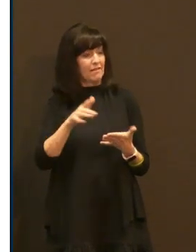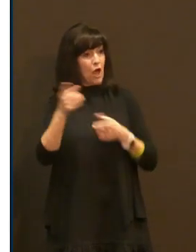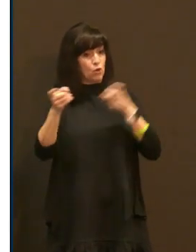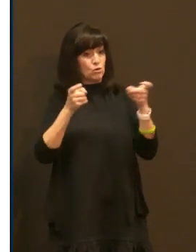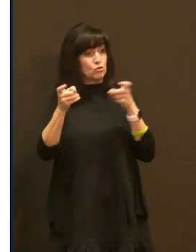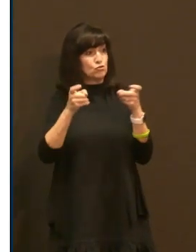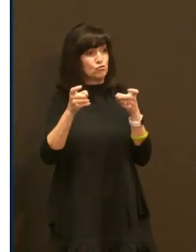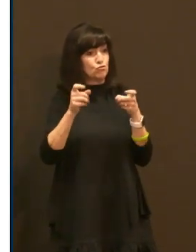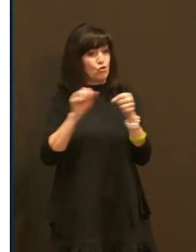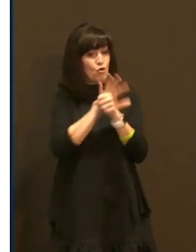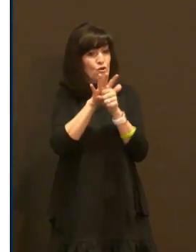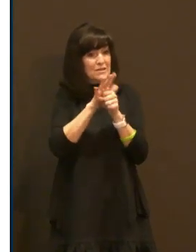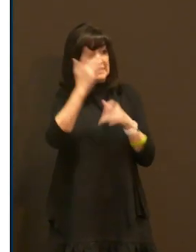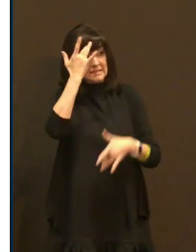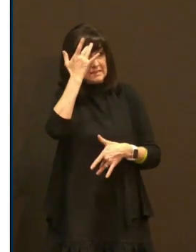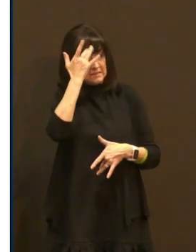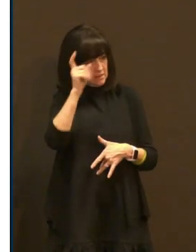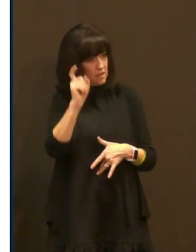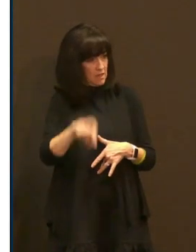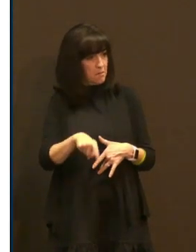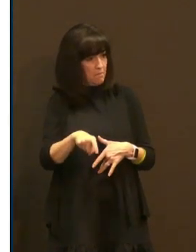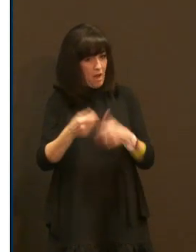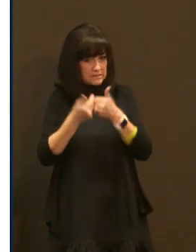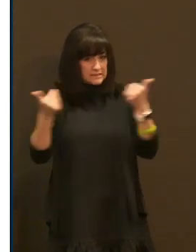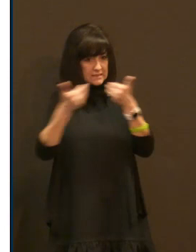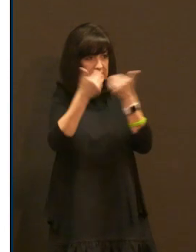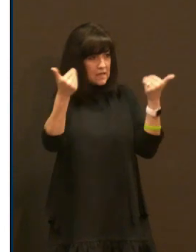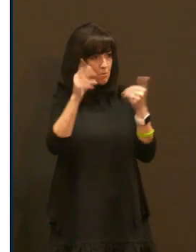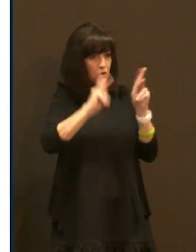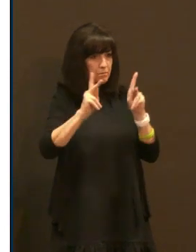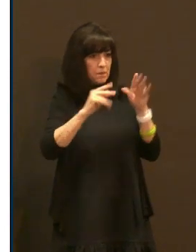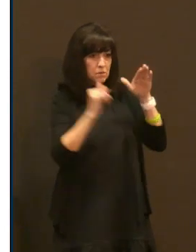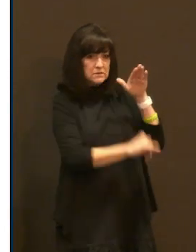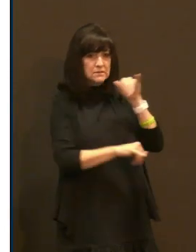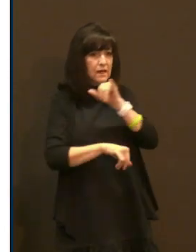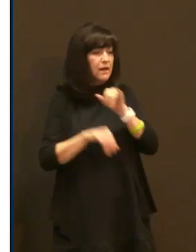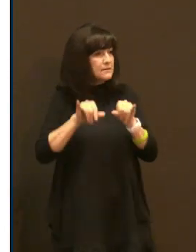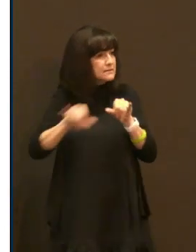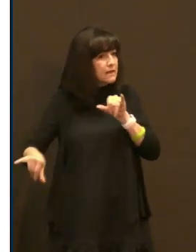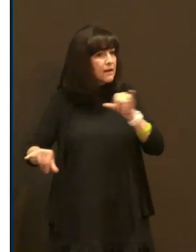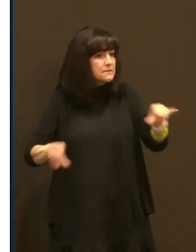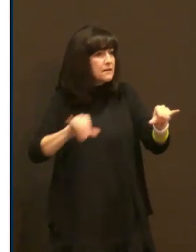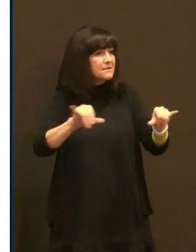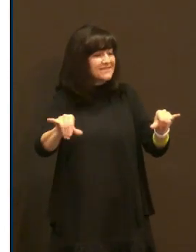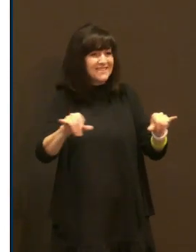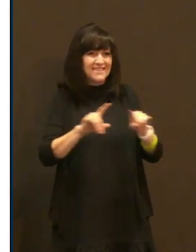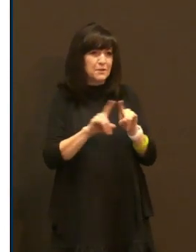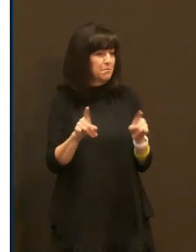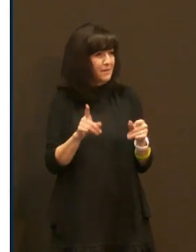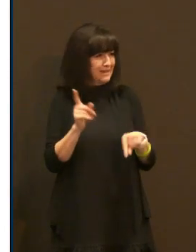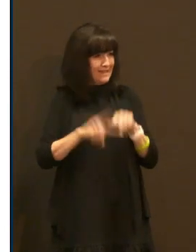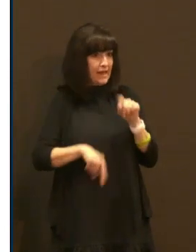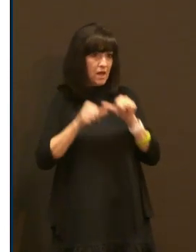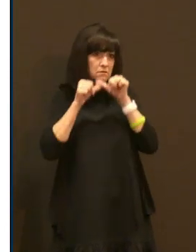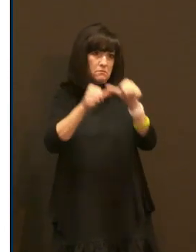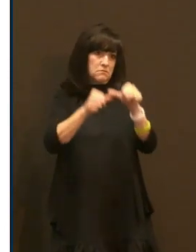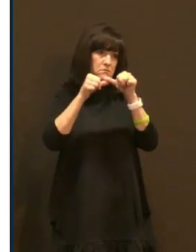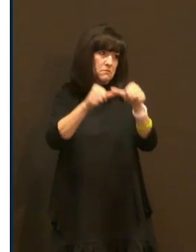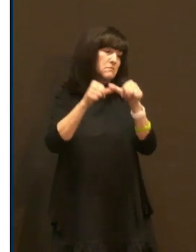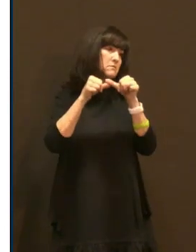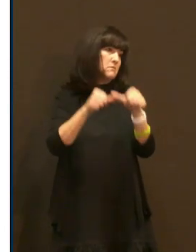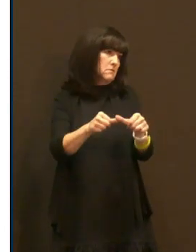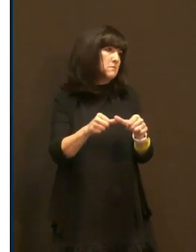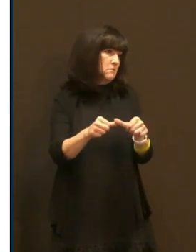the other. Now we've got to imagine it in a different way. Instead of isolating the community, we're isolating the individuals that are COVID-19